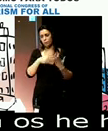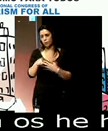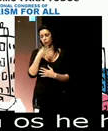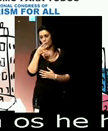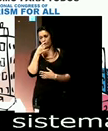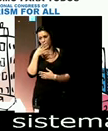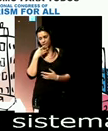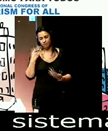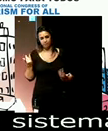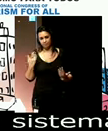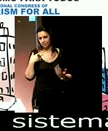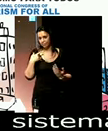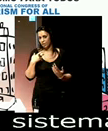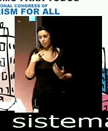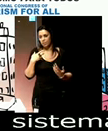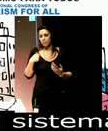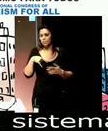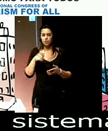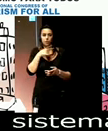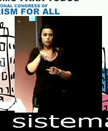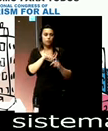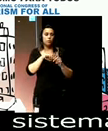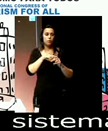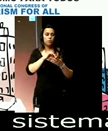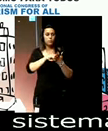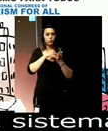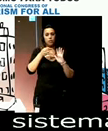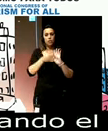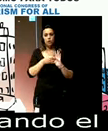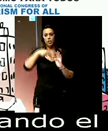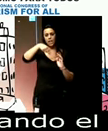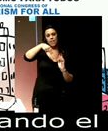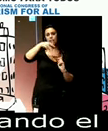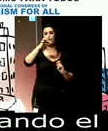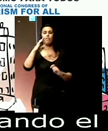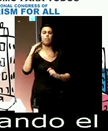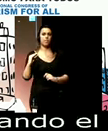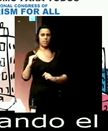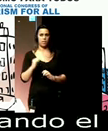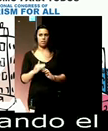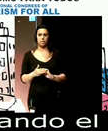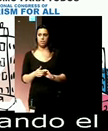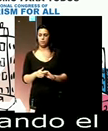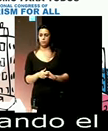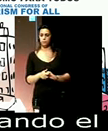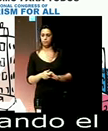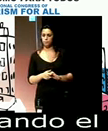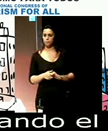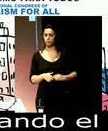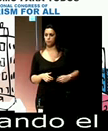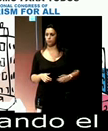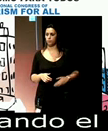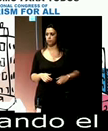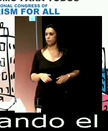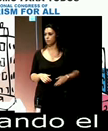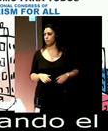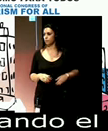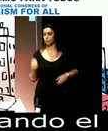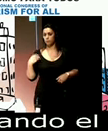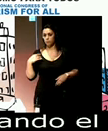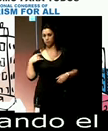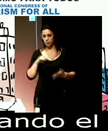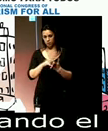NFC technology, and the greatest thing about NFC, I'm pointing out now currently a little big NFC tag,